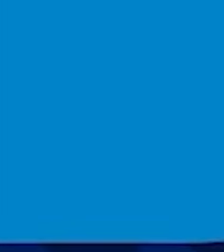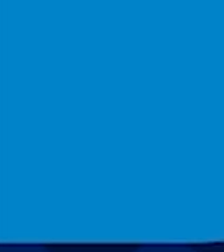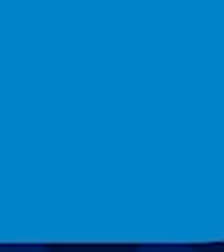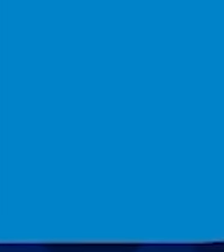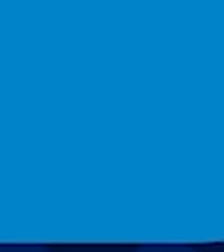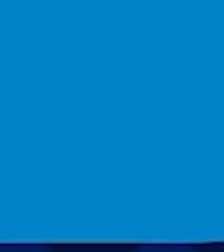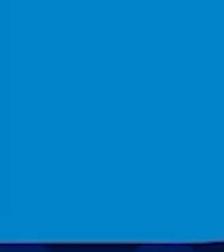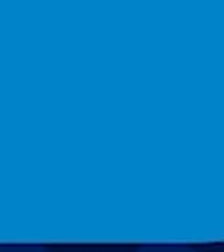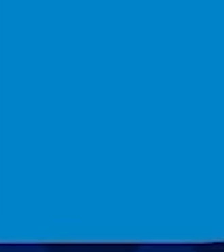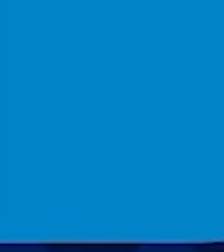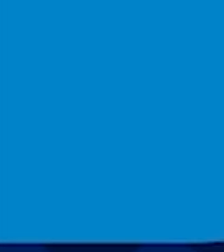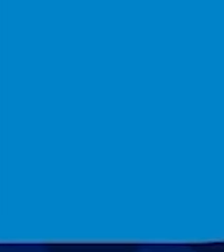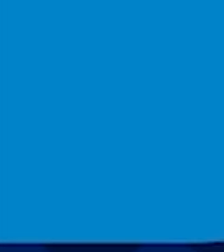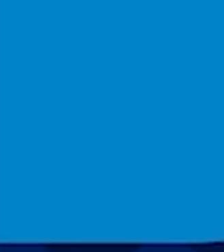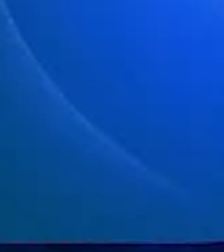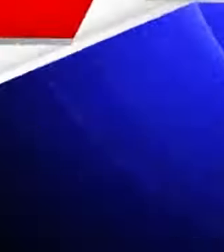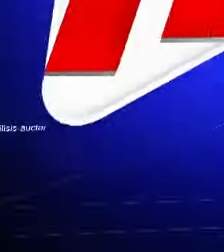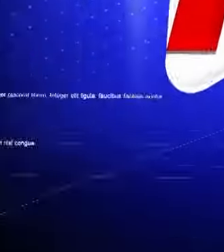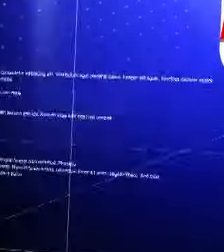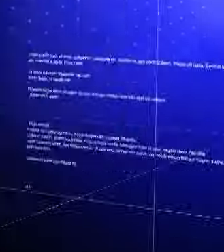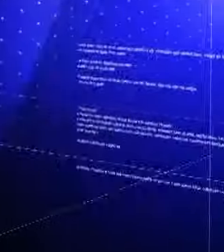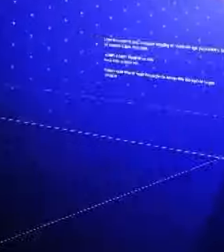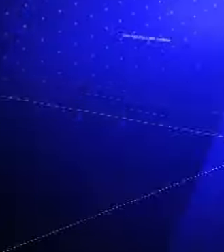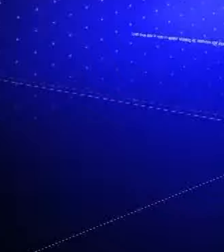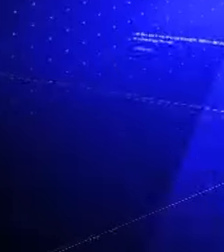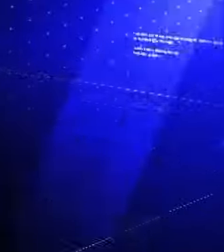Flow, inspired by you.